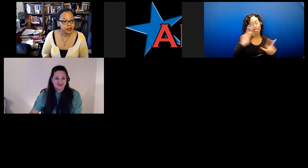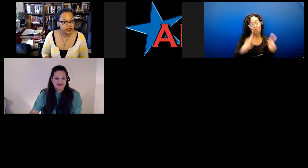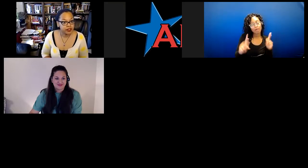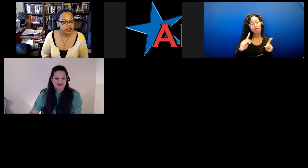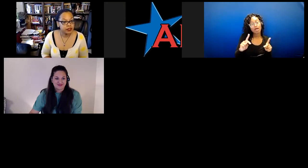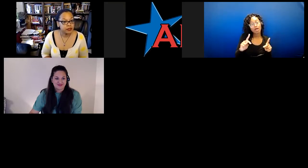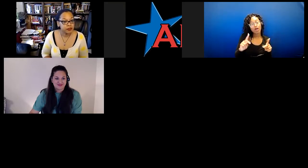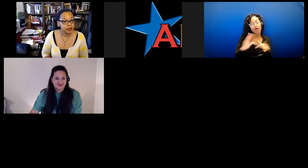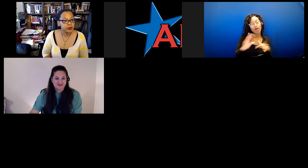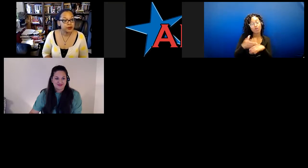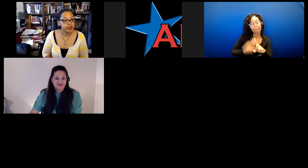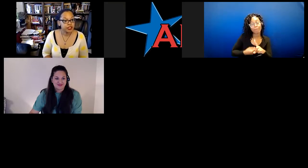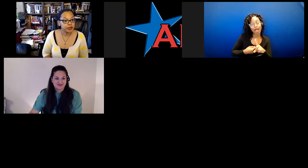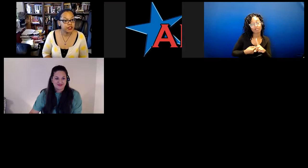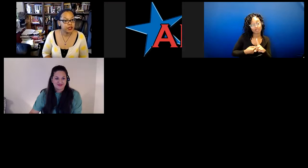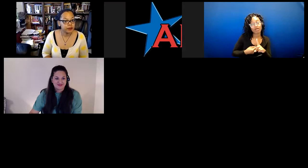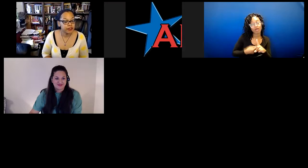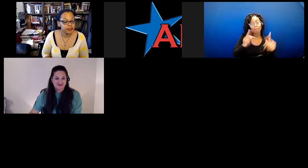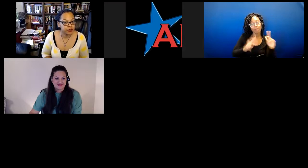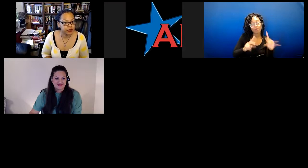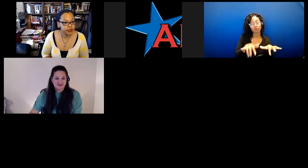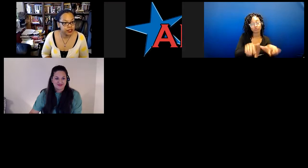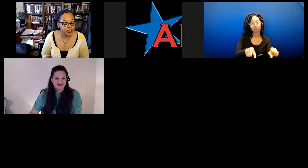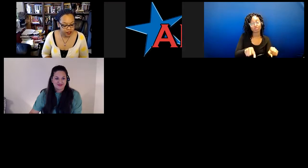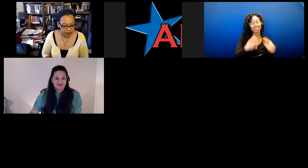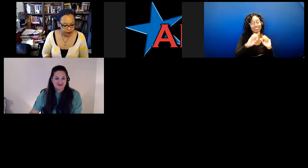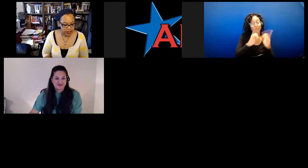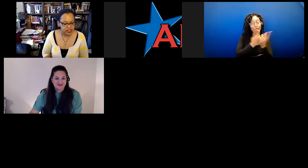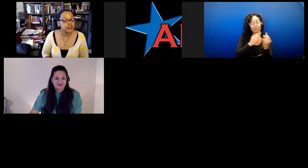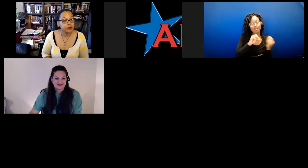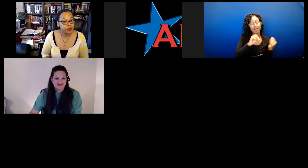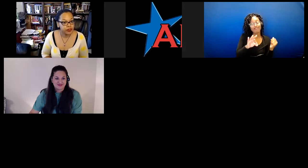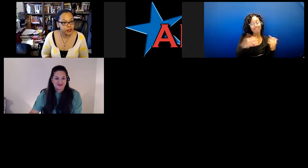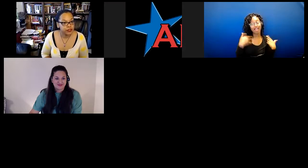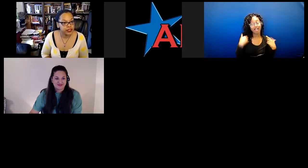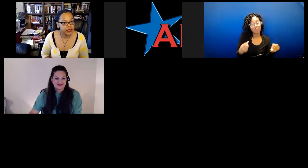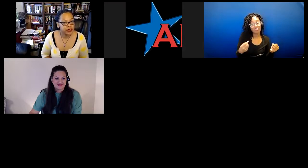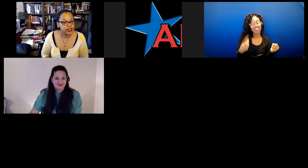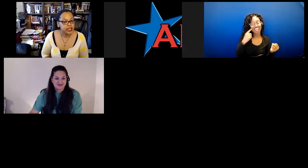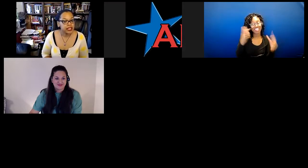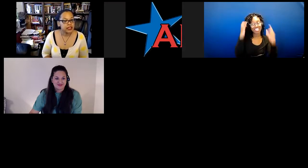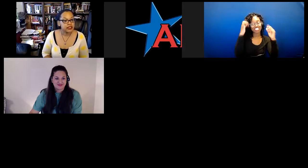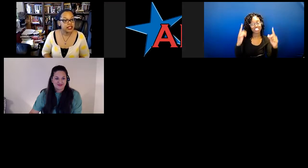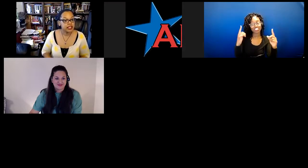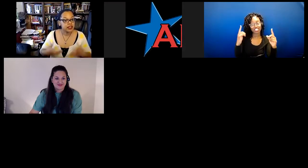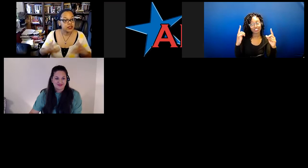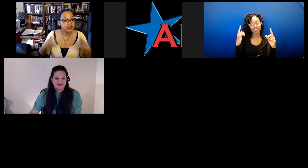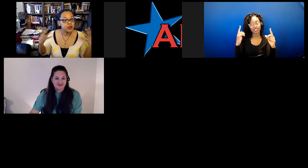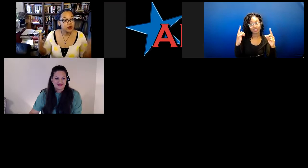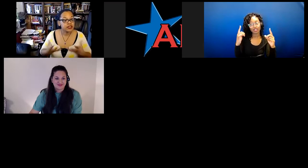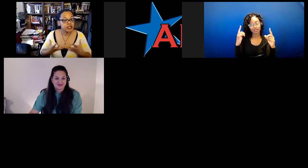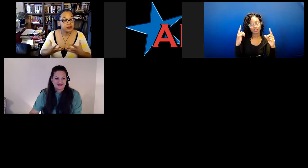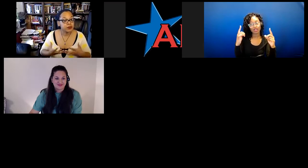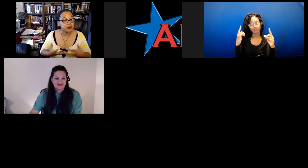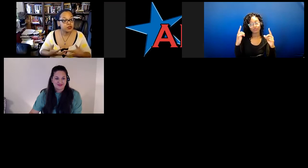a month of people who occupied the Department of Health, the Education and Welfare Office. And these were